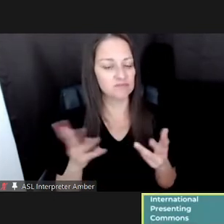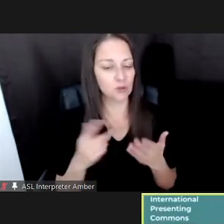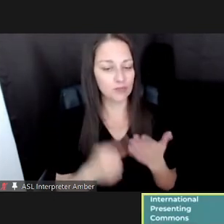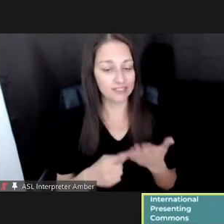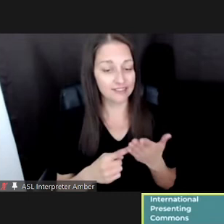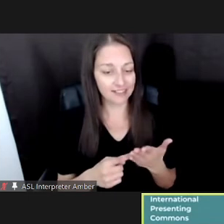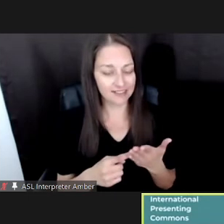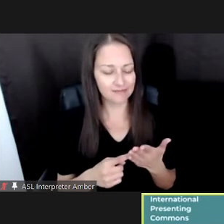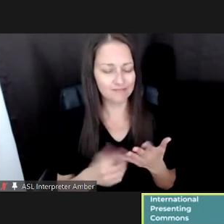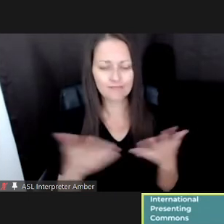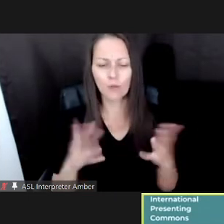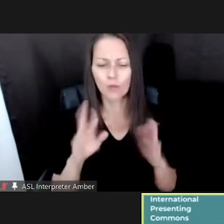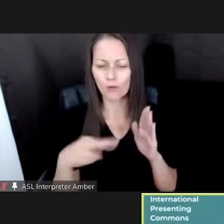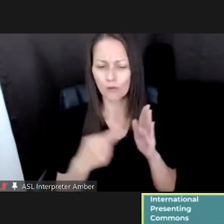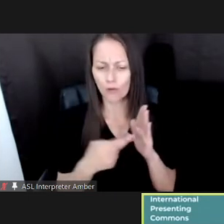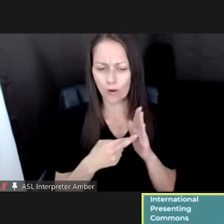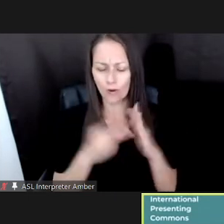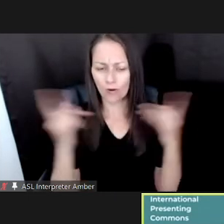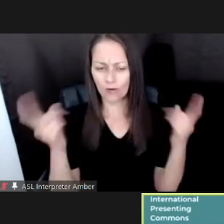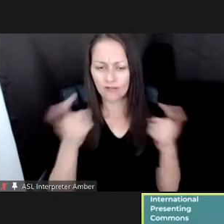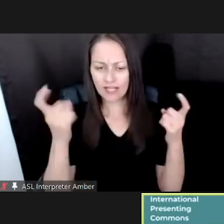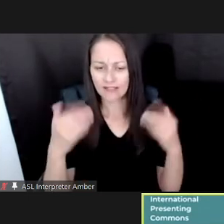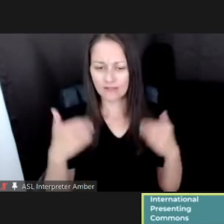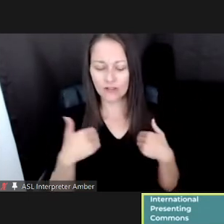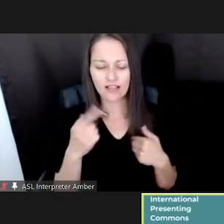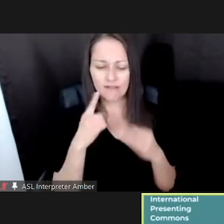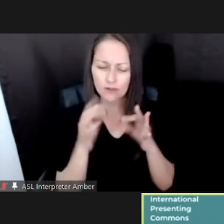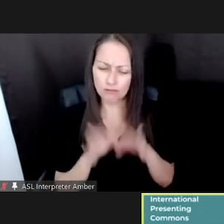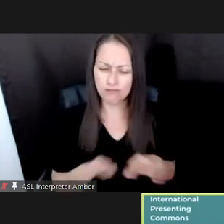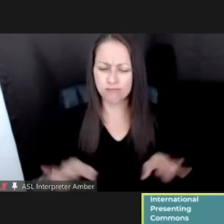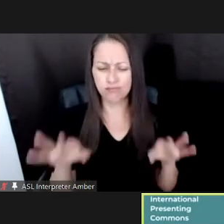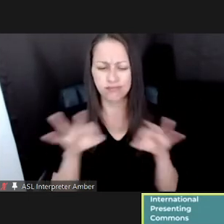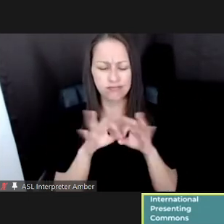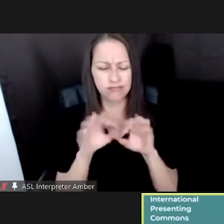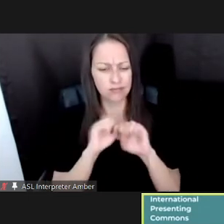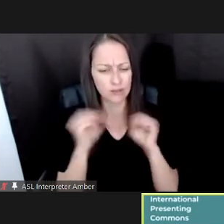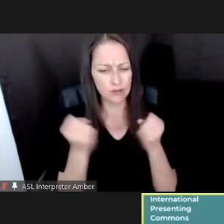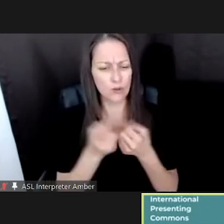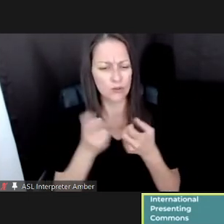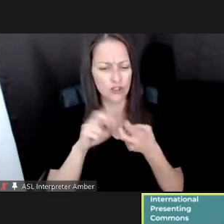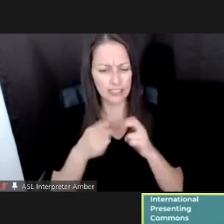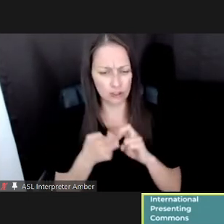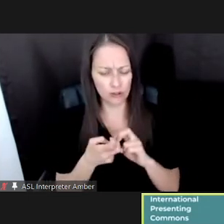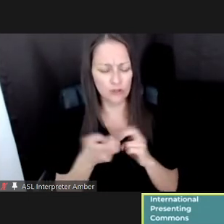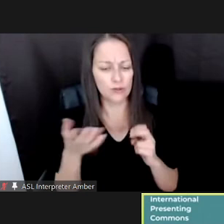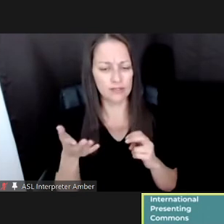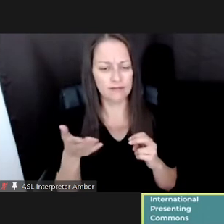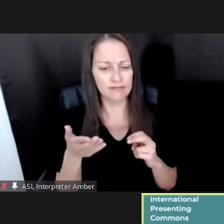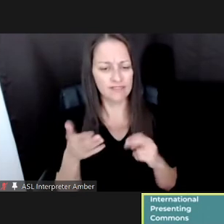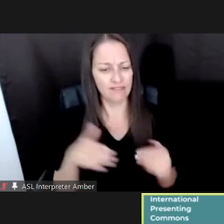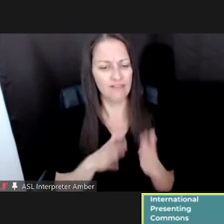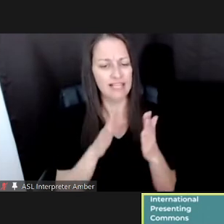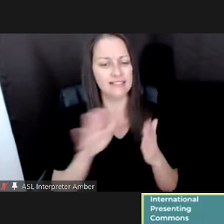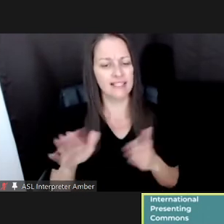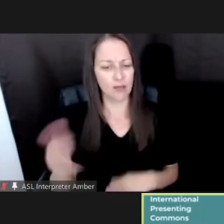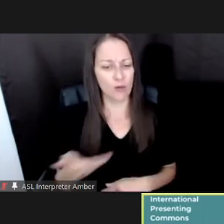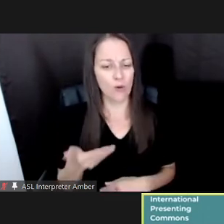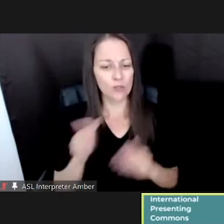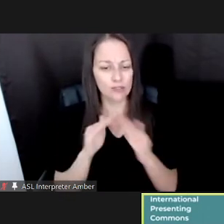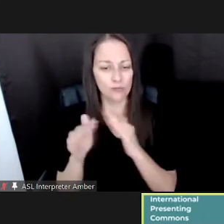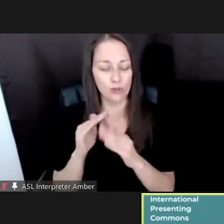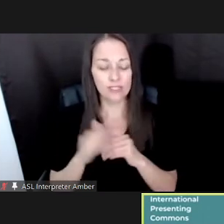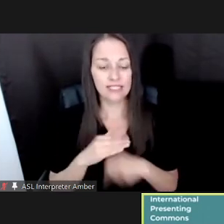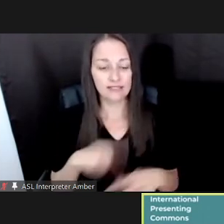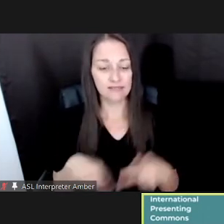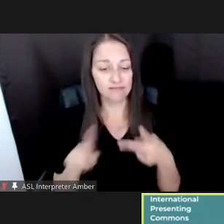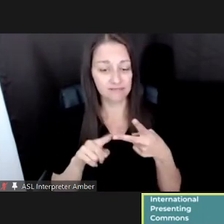should festivals play in critical social issues facing their host communities? And two, how is